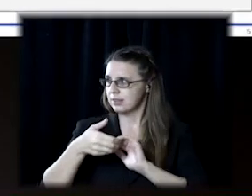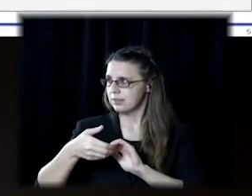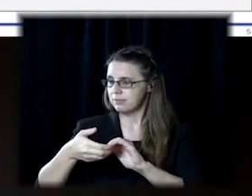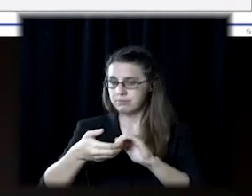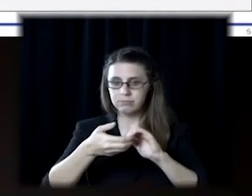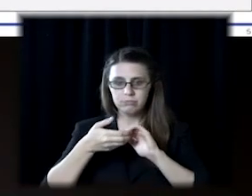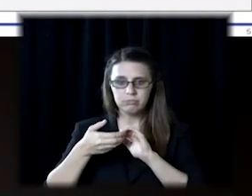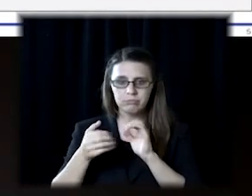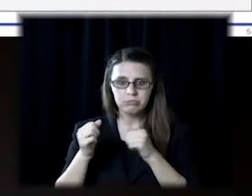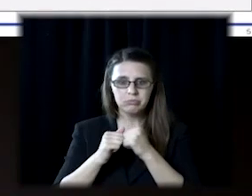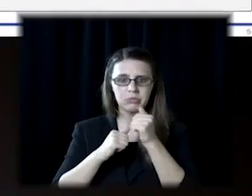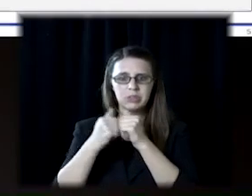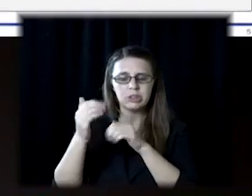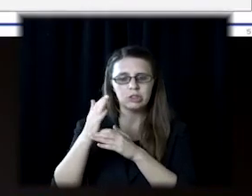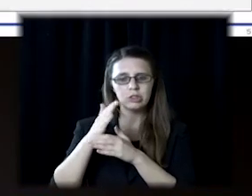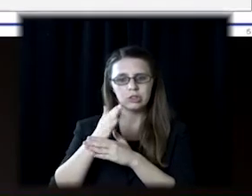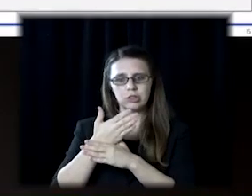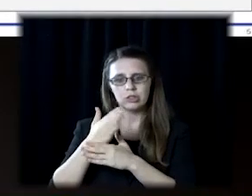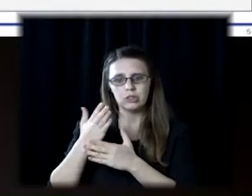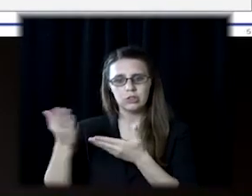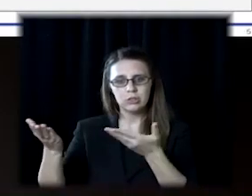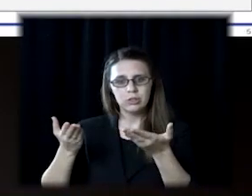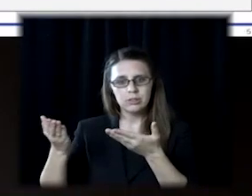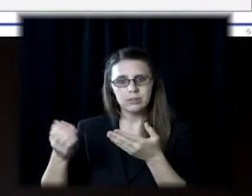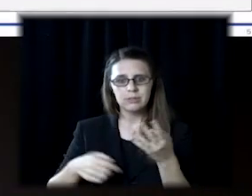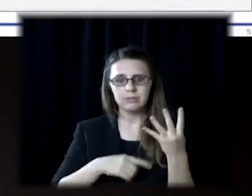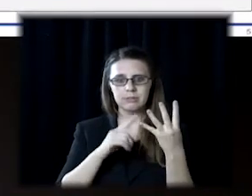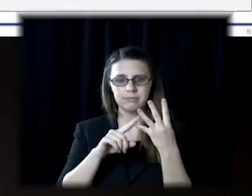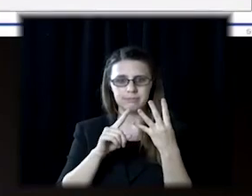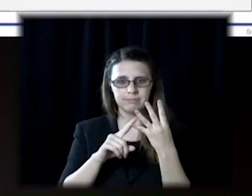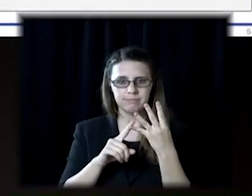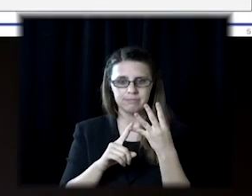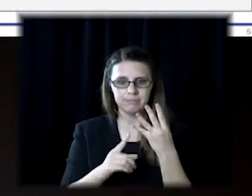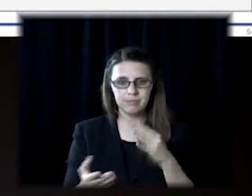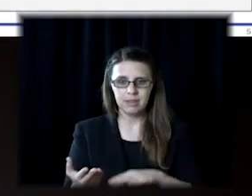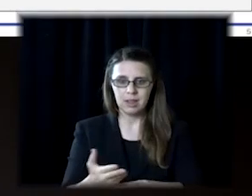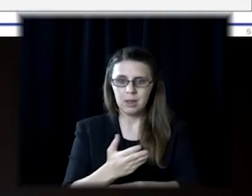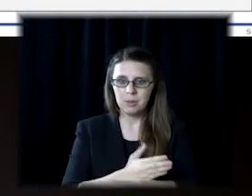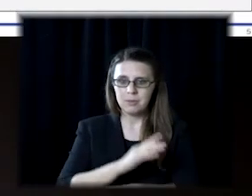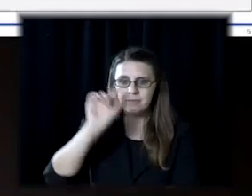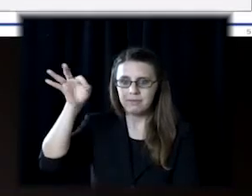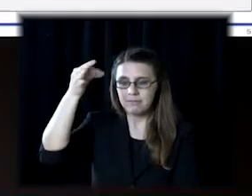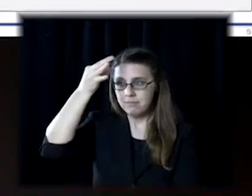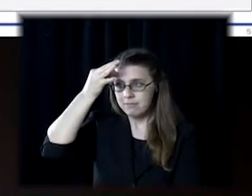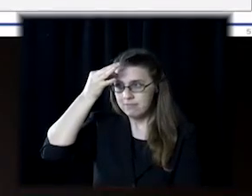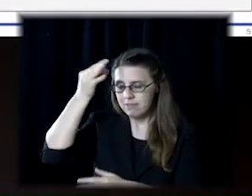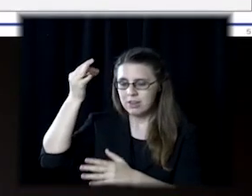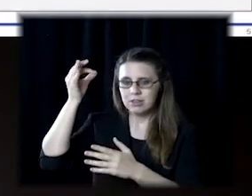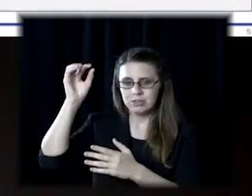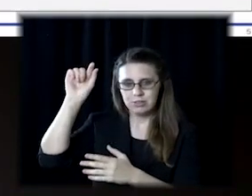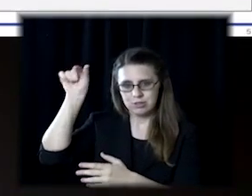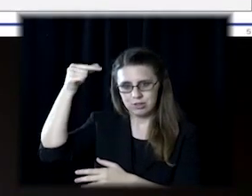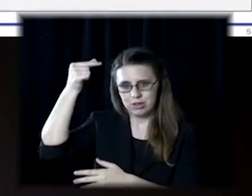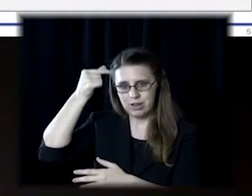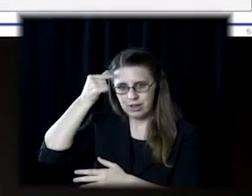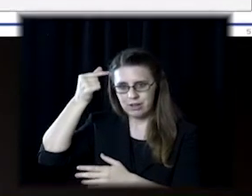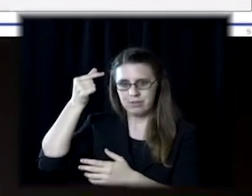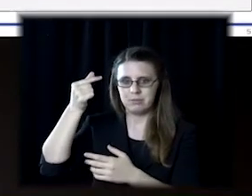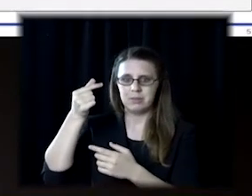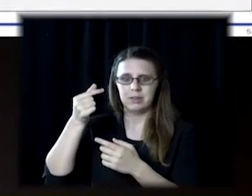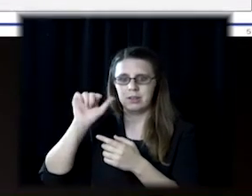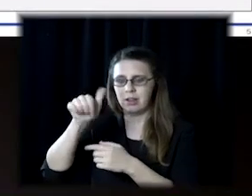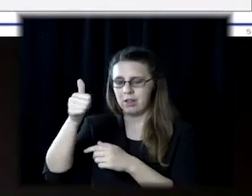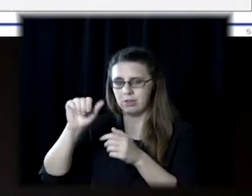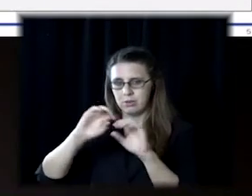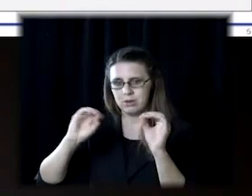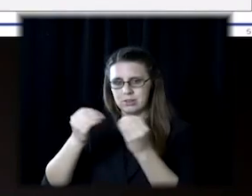arrangements. Four, improve procurement and management of grants from the federal government, from different non-government